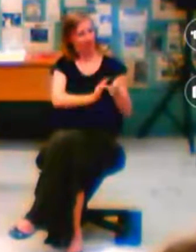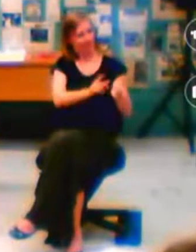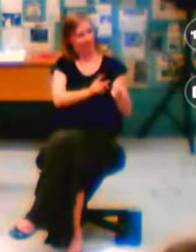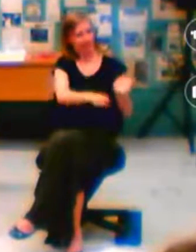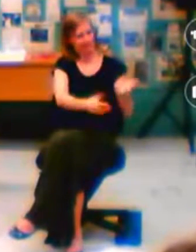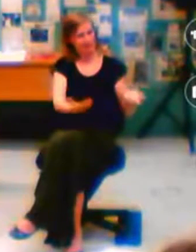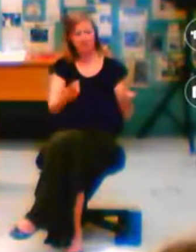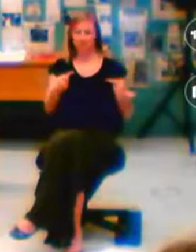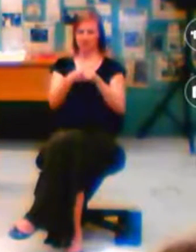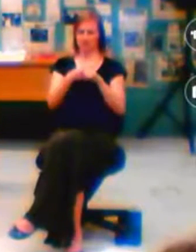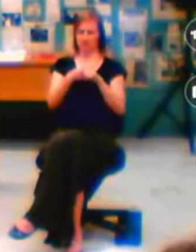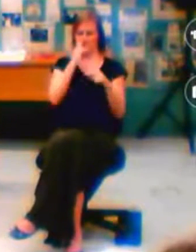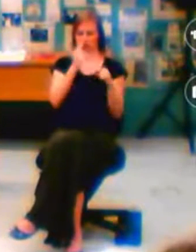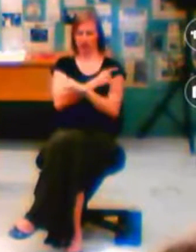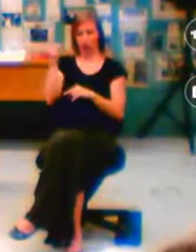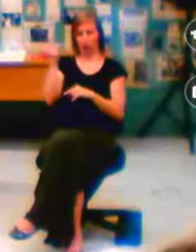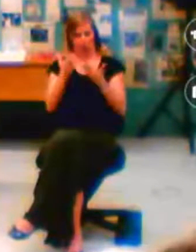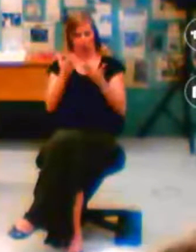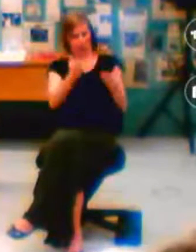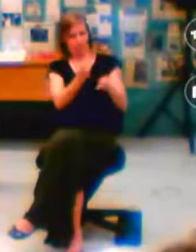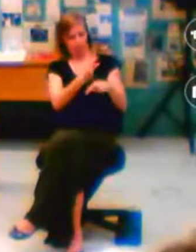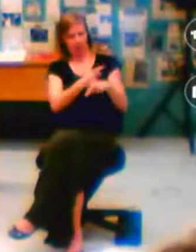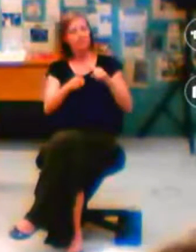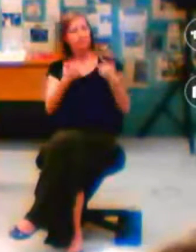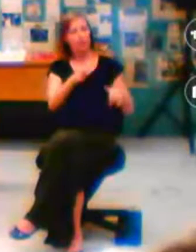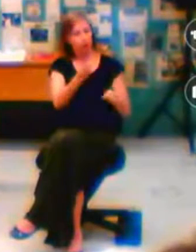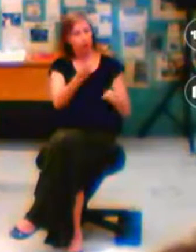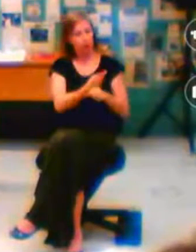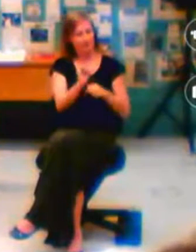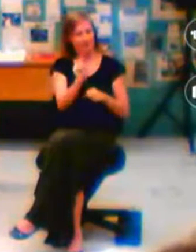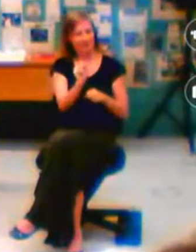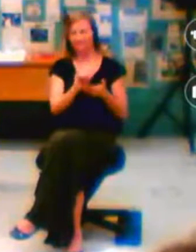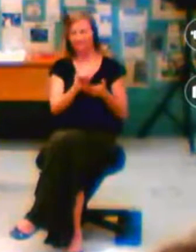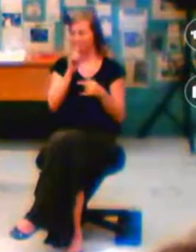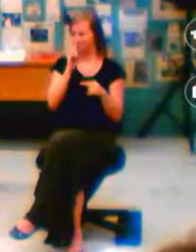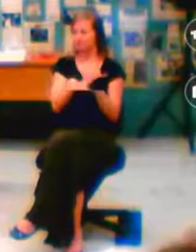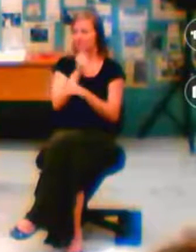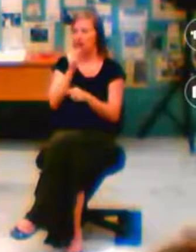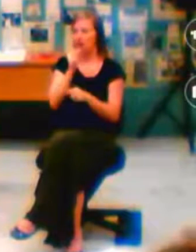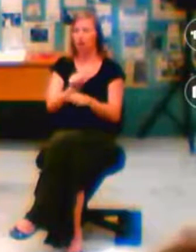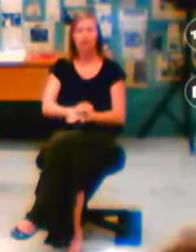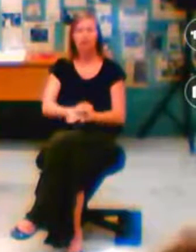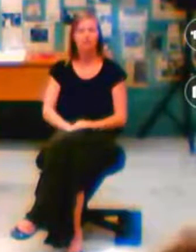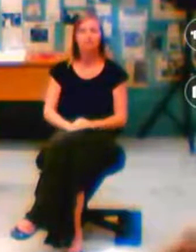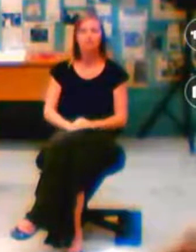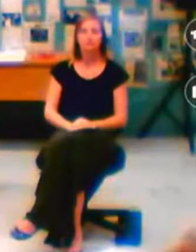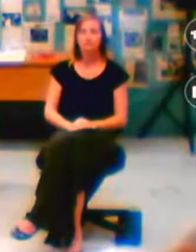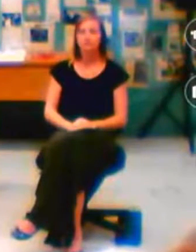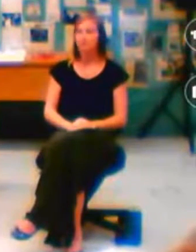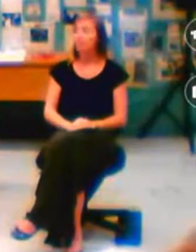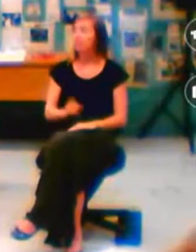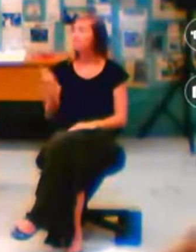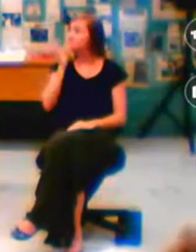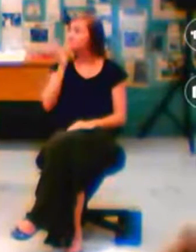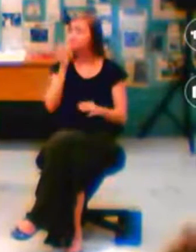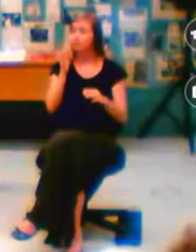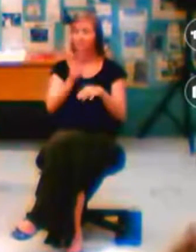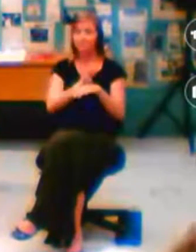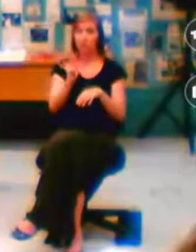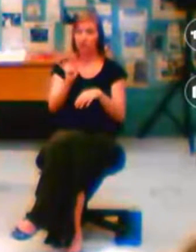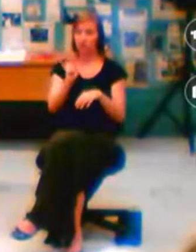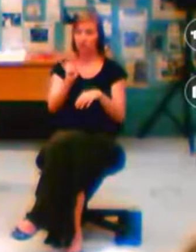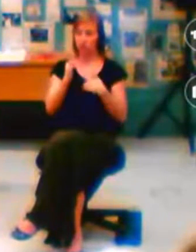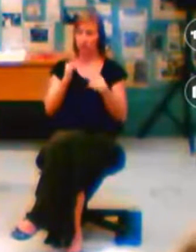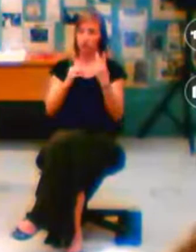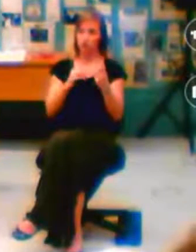were older because they cost too much money. Insurers don't want to cover people who need medical care. So it's a ridiculous idea to